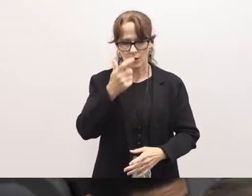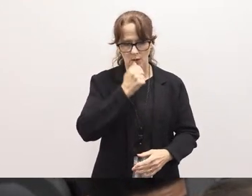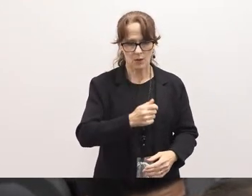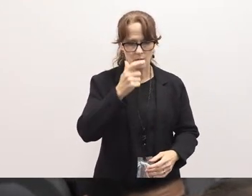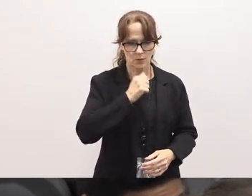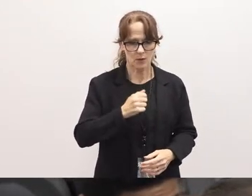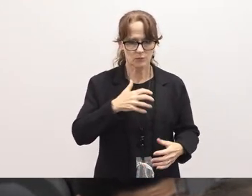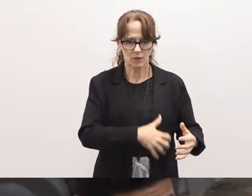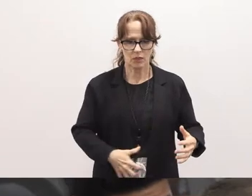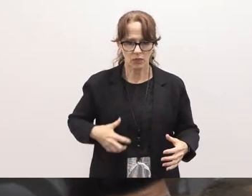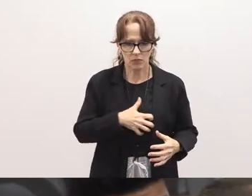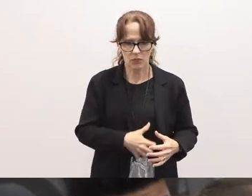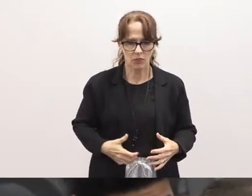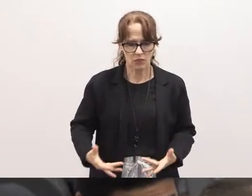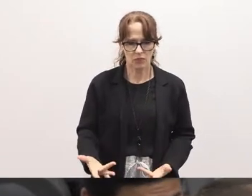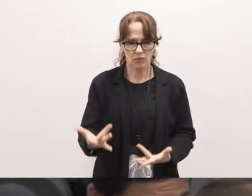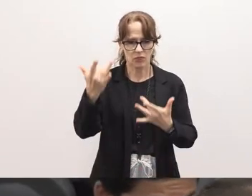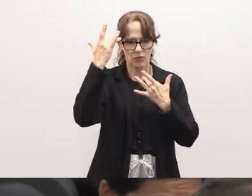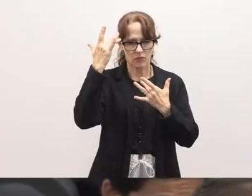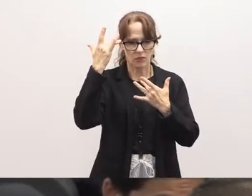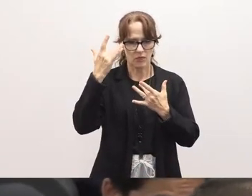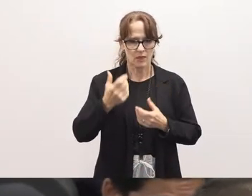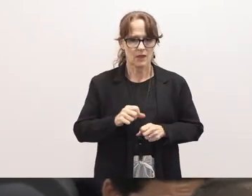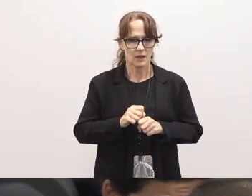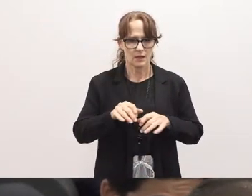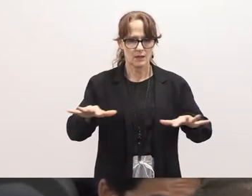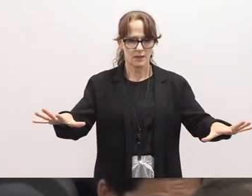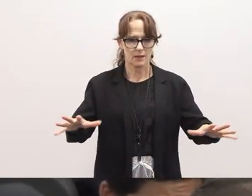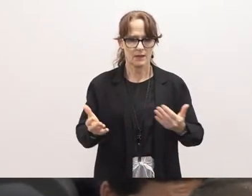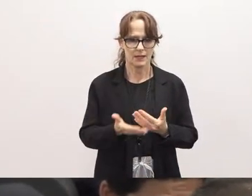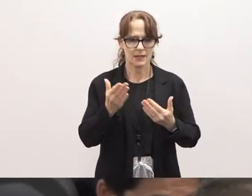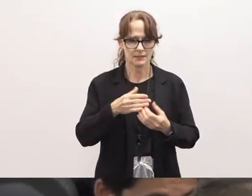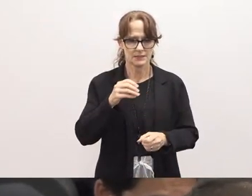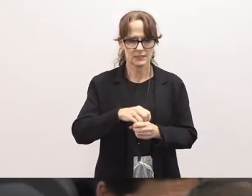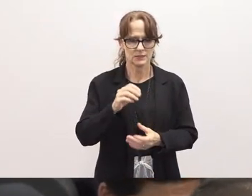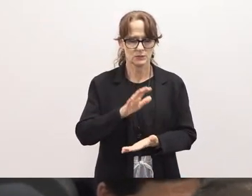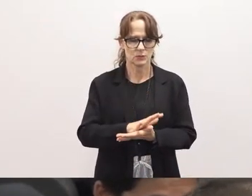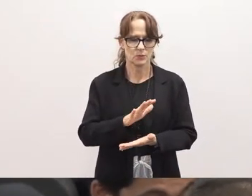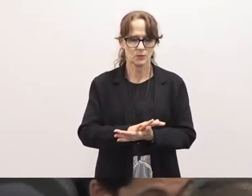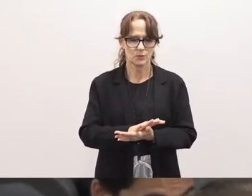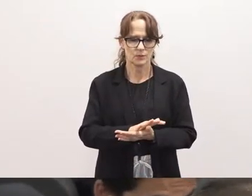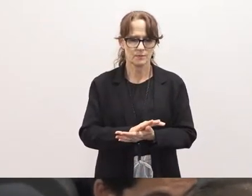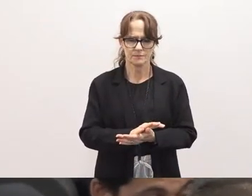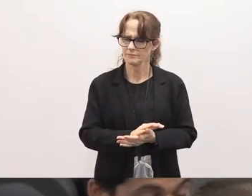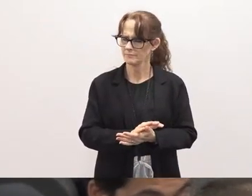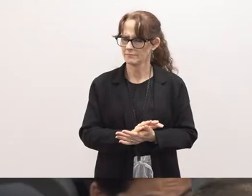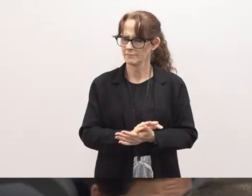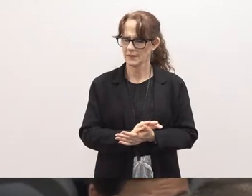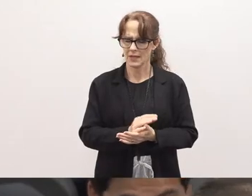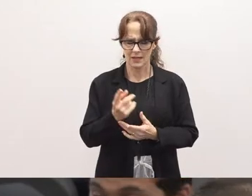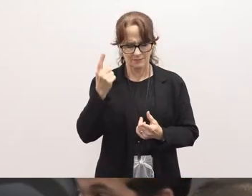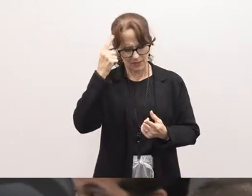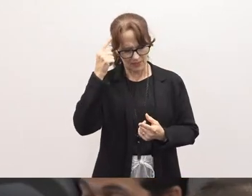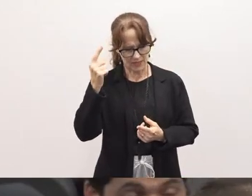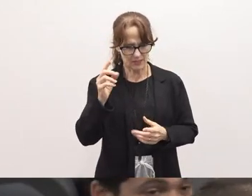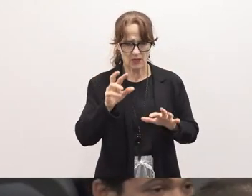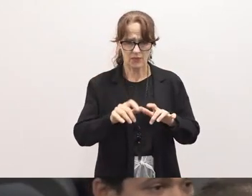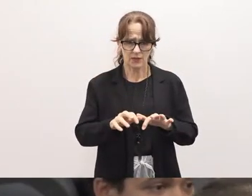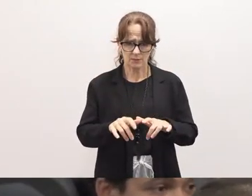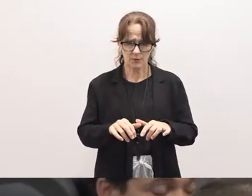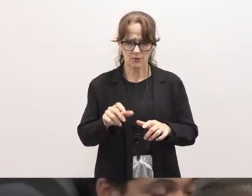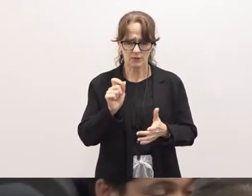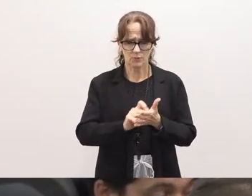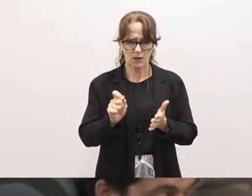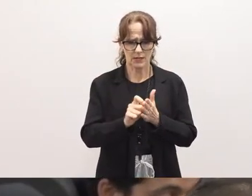to gastrointestinal illnesses, and they can spread easily in schools. I have to ask myself if the computer I'm writing an